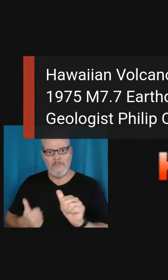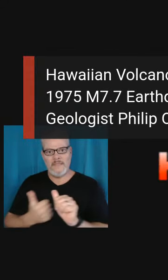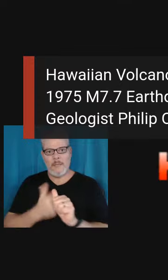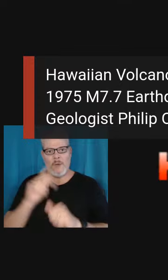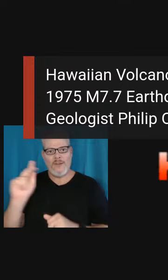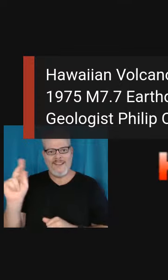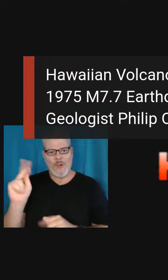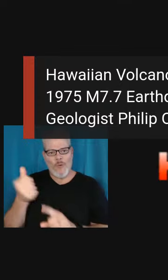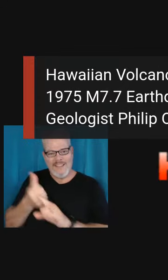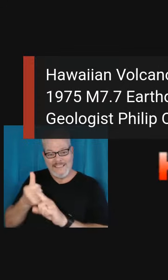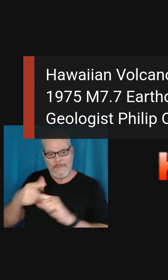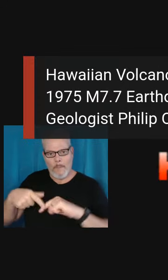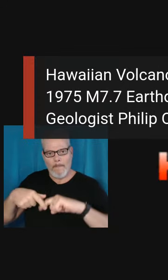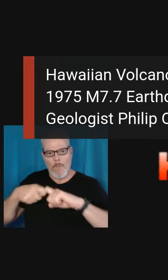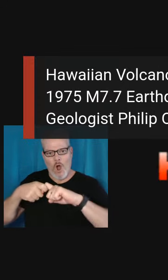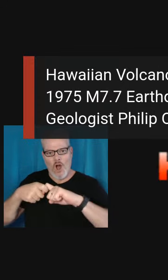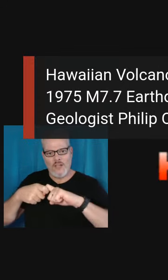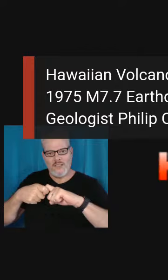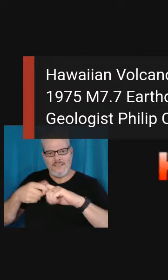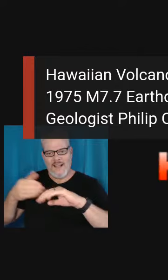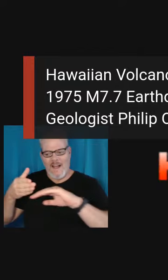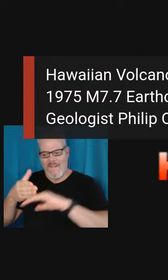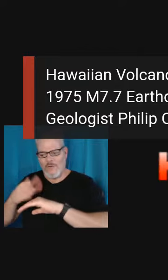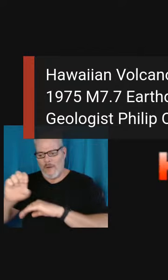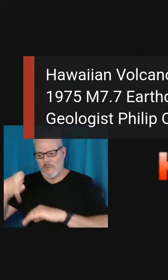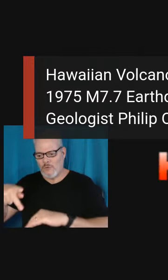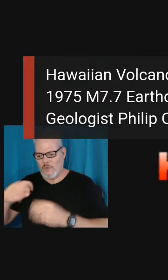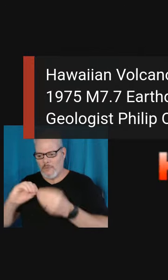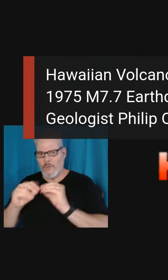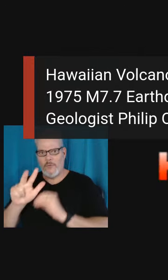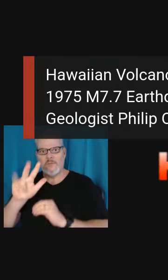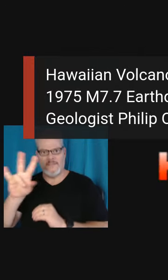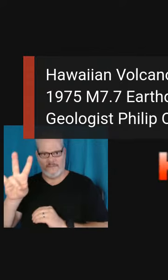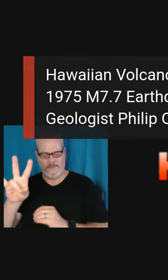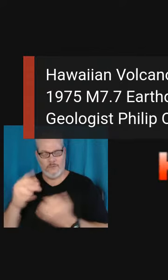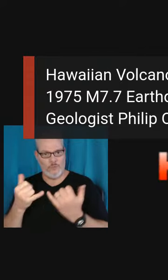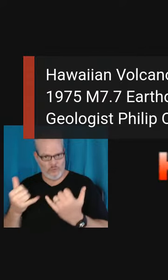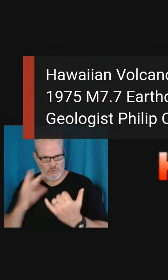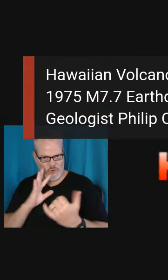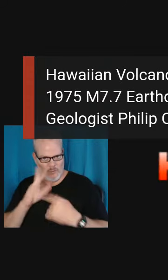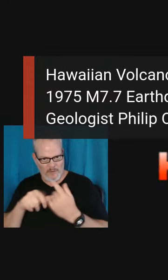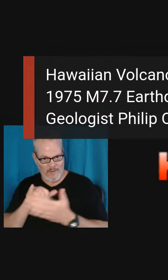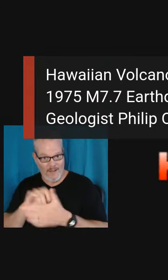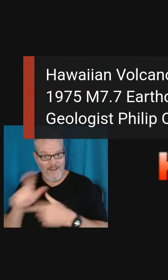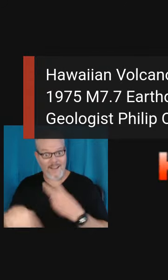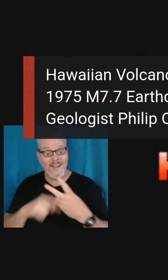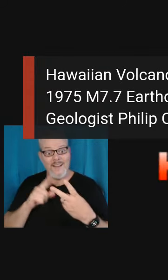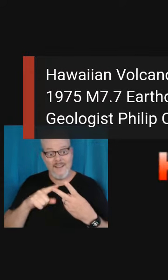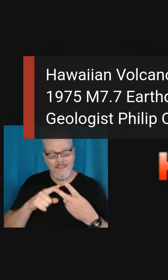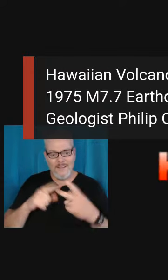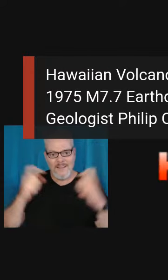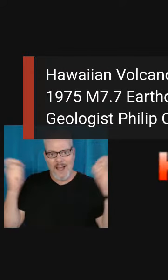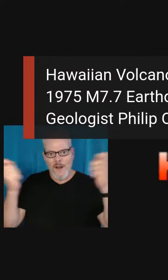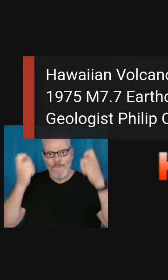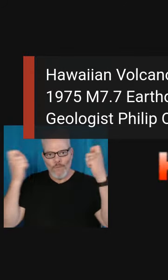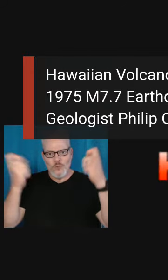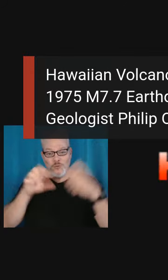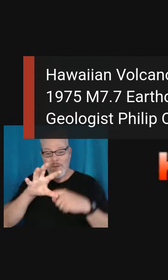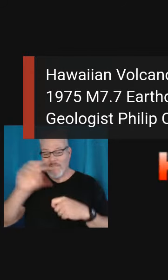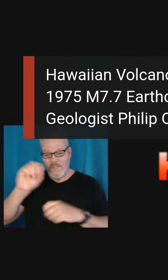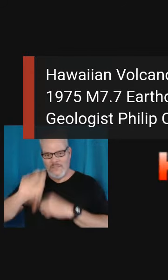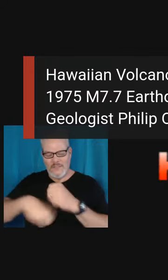its latest episode, number 37. So that's a little bit of what we're talking about today, as well as the anniversary, the 50-year